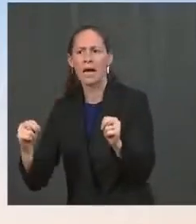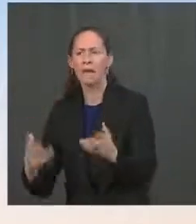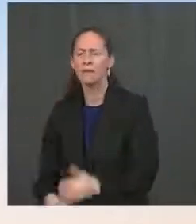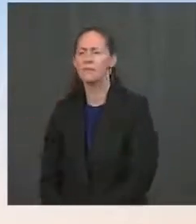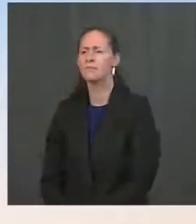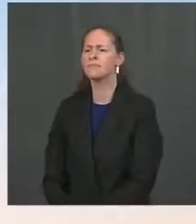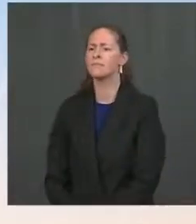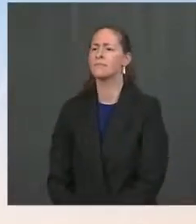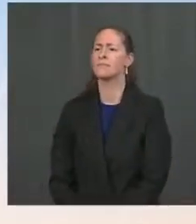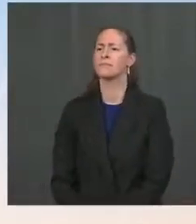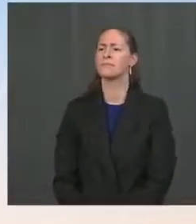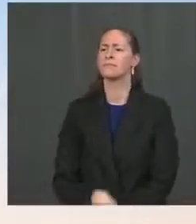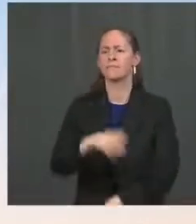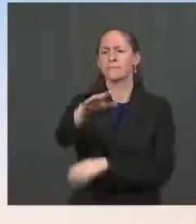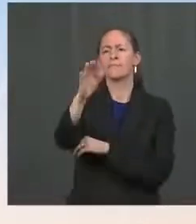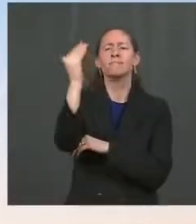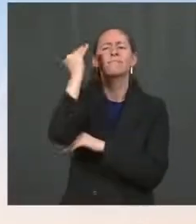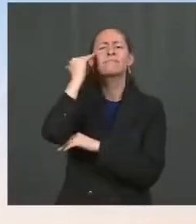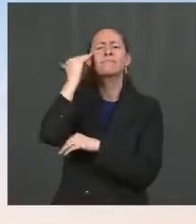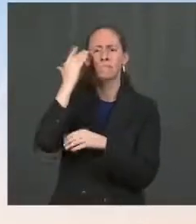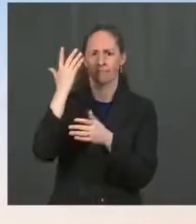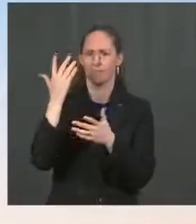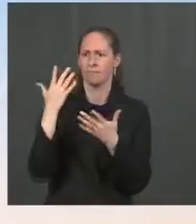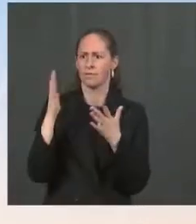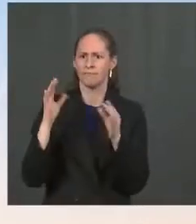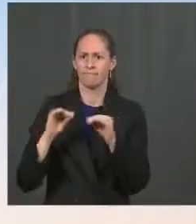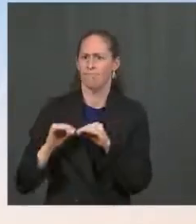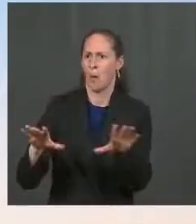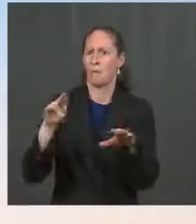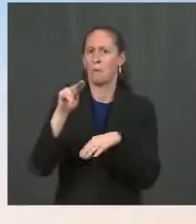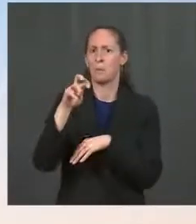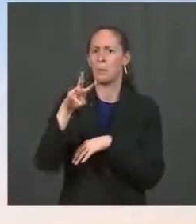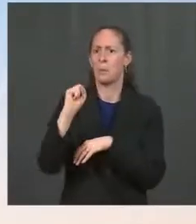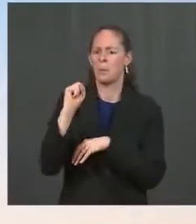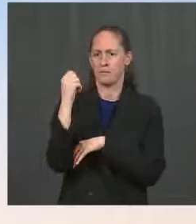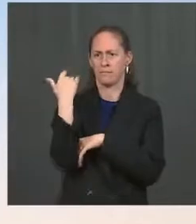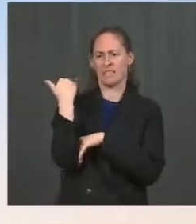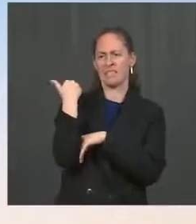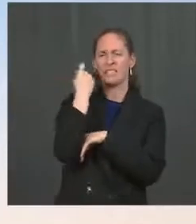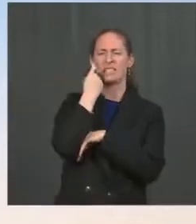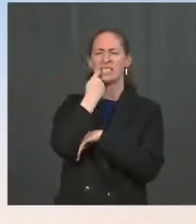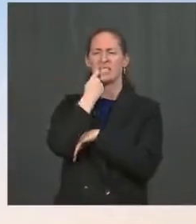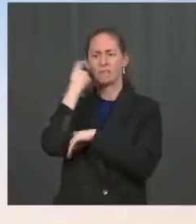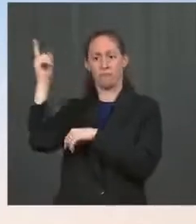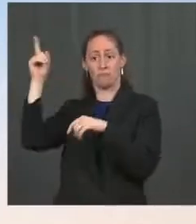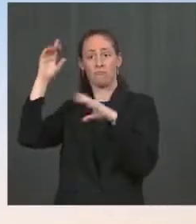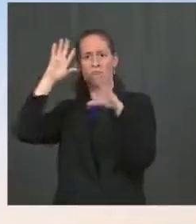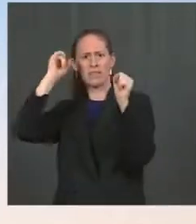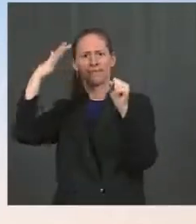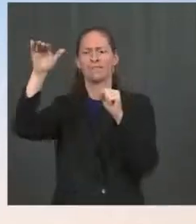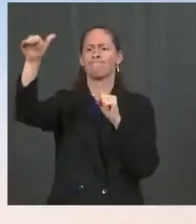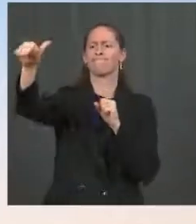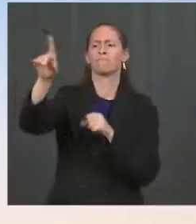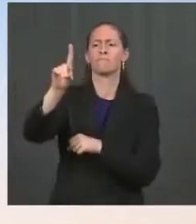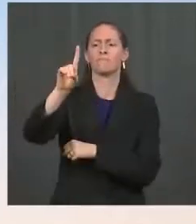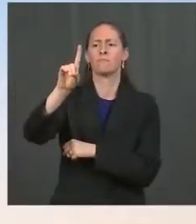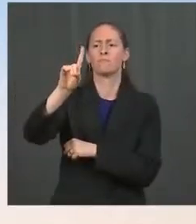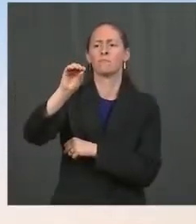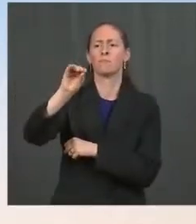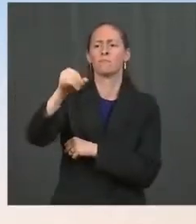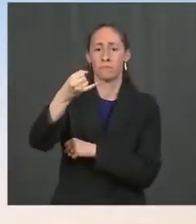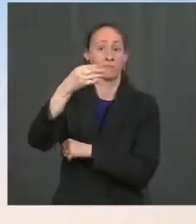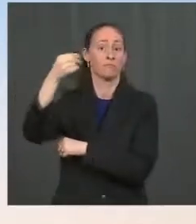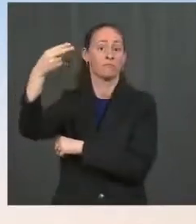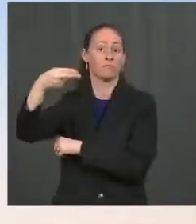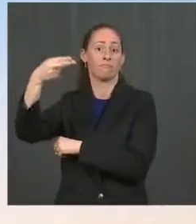and I would note that just a couple of days ago, the president asked, the Justice Department asked the Department of Health and Human Services to urgently take